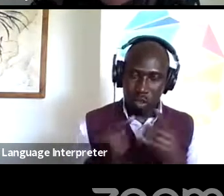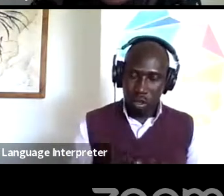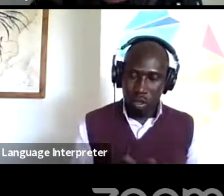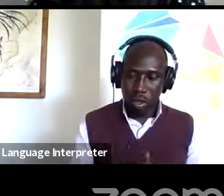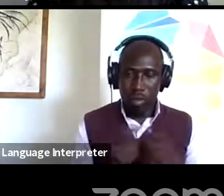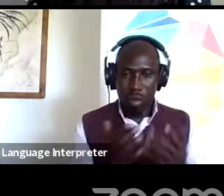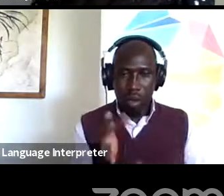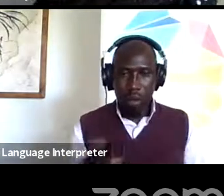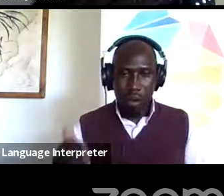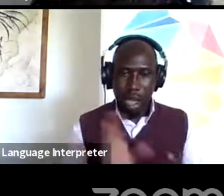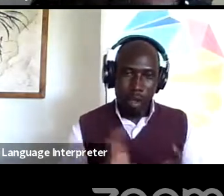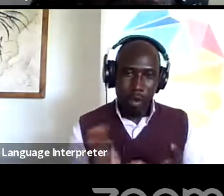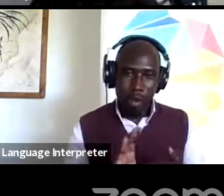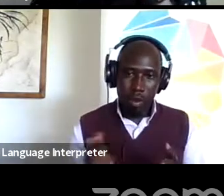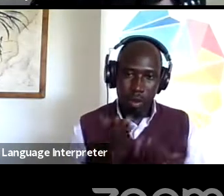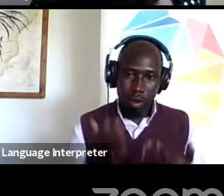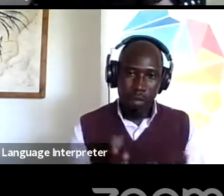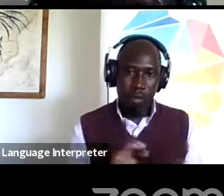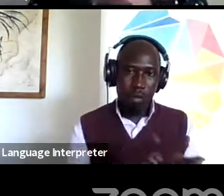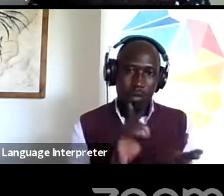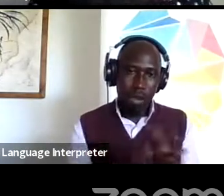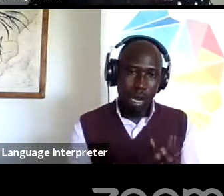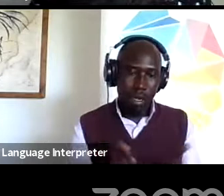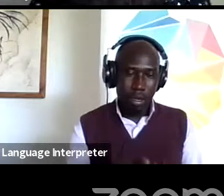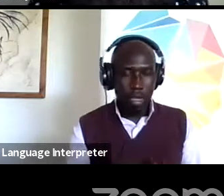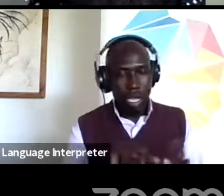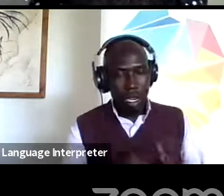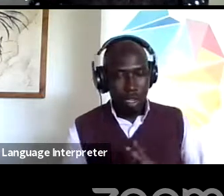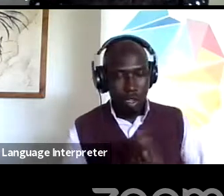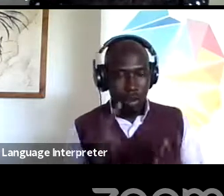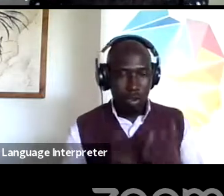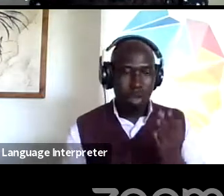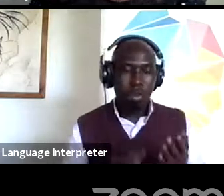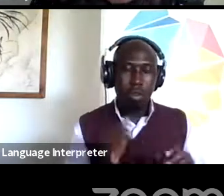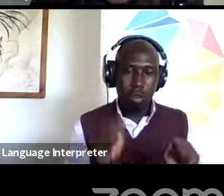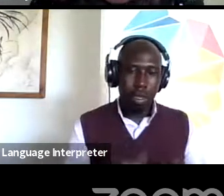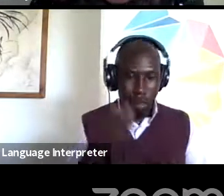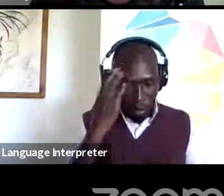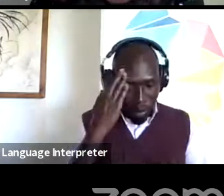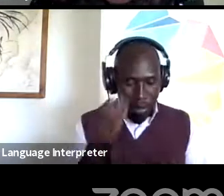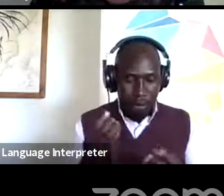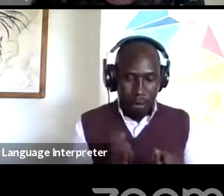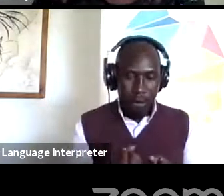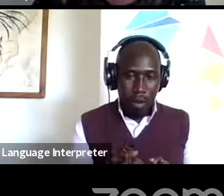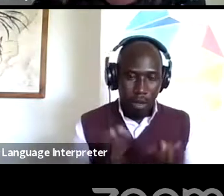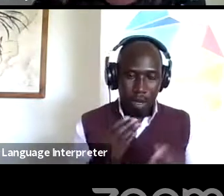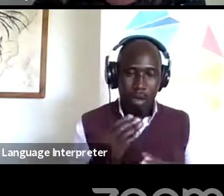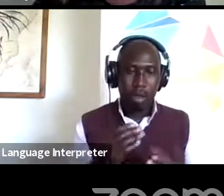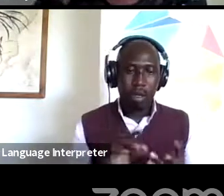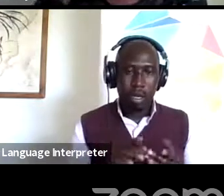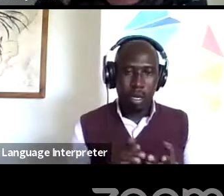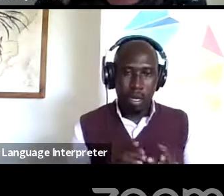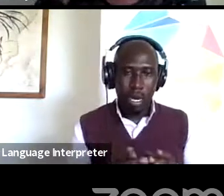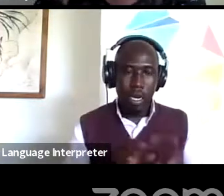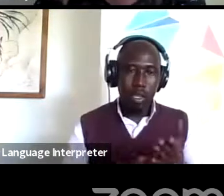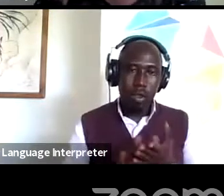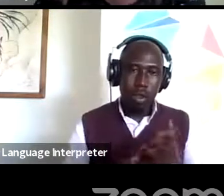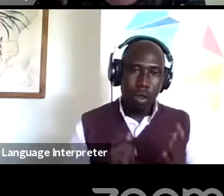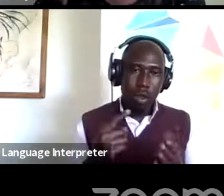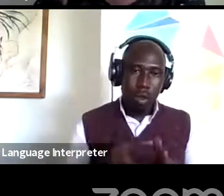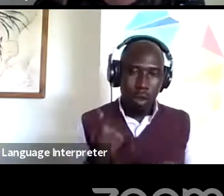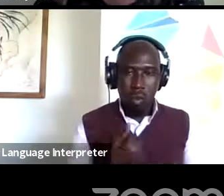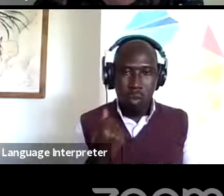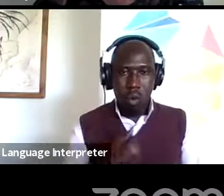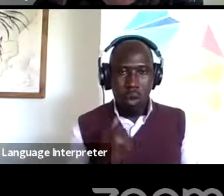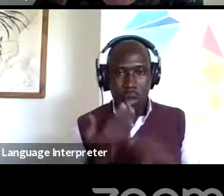high cost of mobile data also remains an issue. And what we note is that for many internet users, what they are doing is